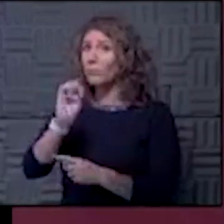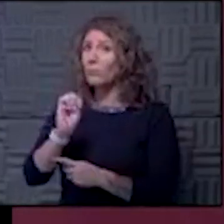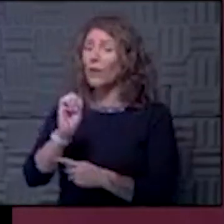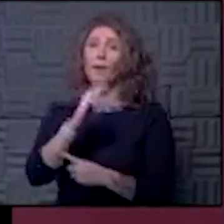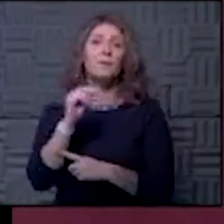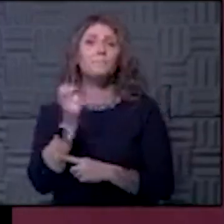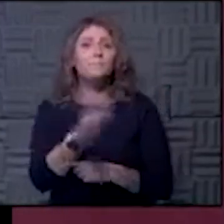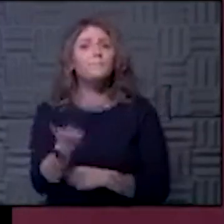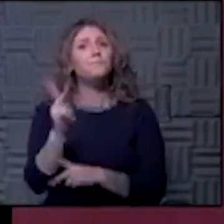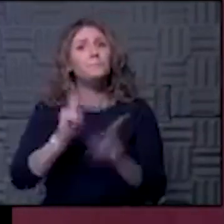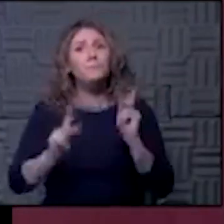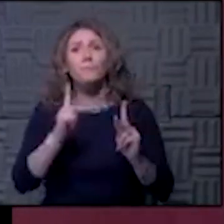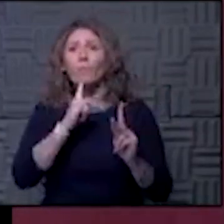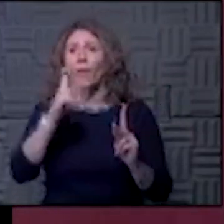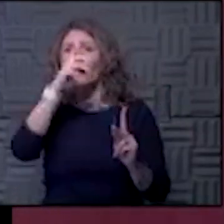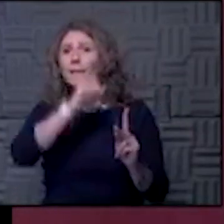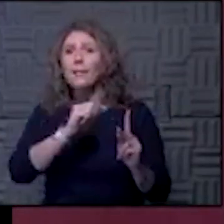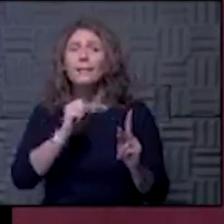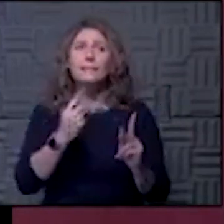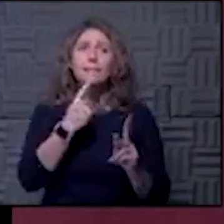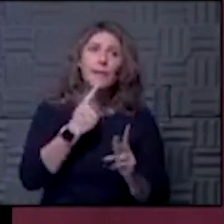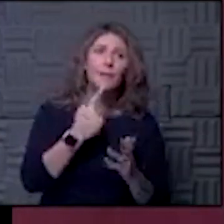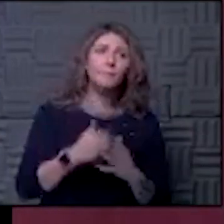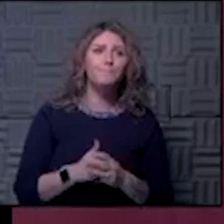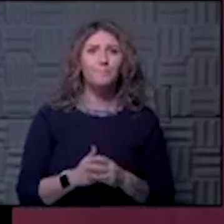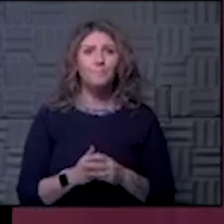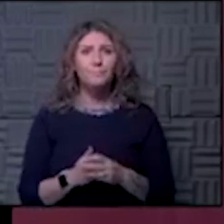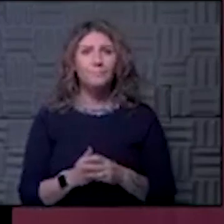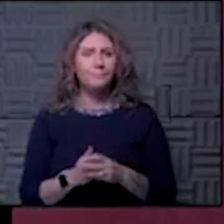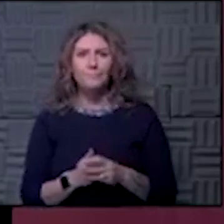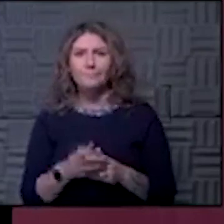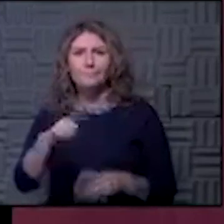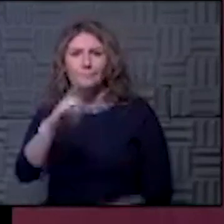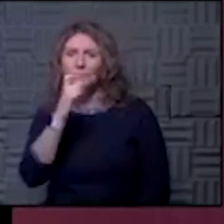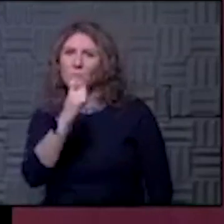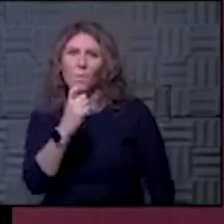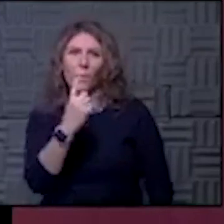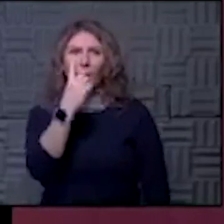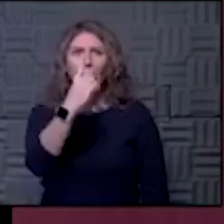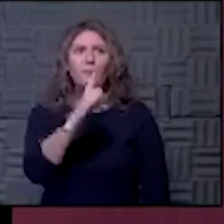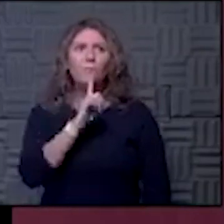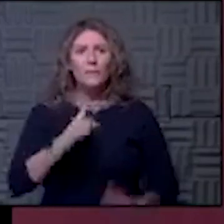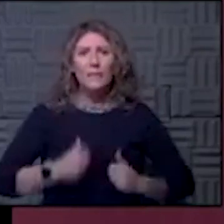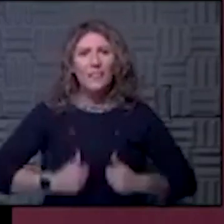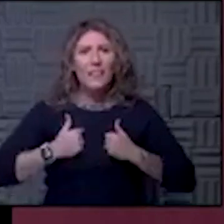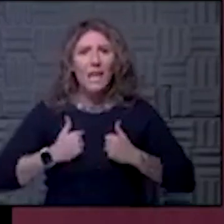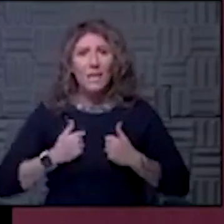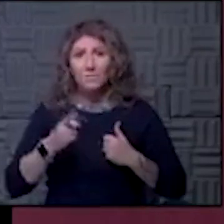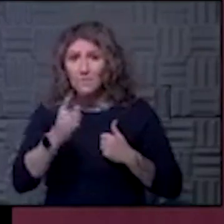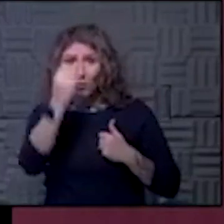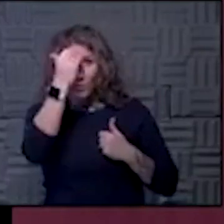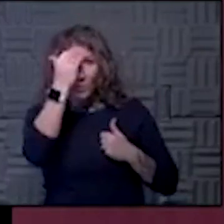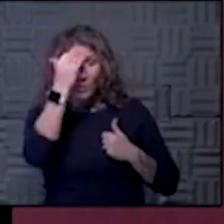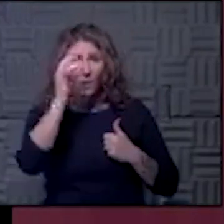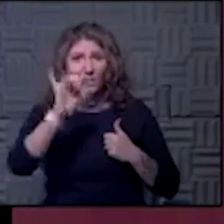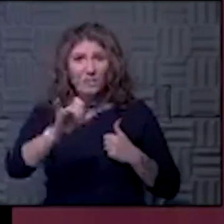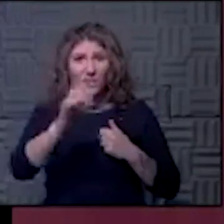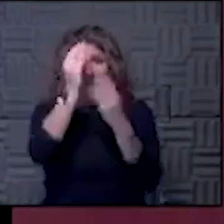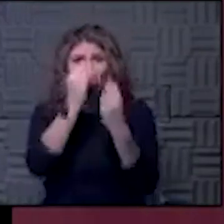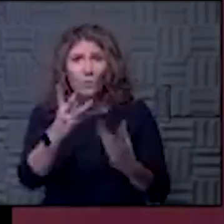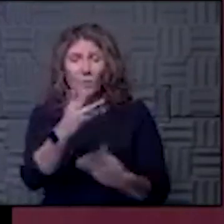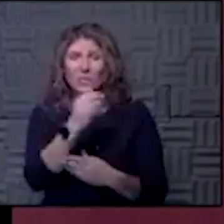some people, I guess, are saying that they don't think that's realistic. Are you familiar with that, and what do you make